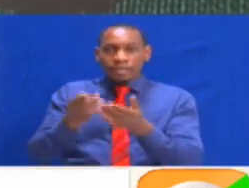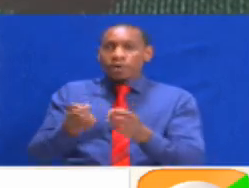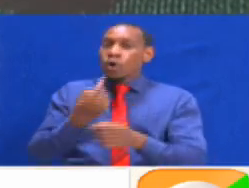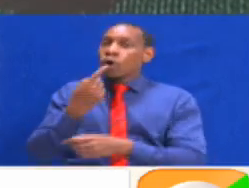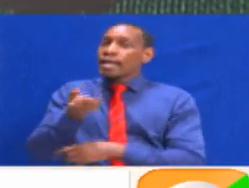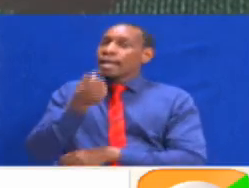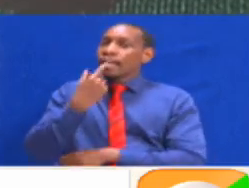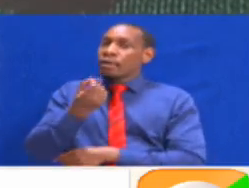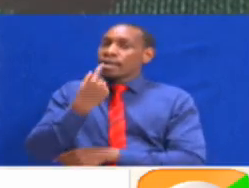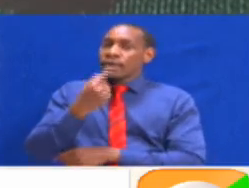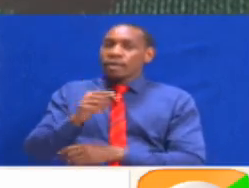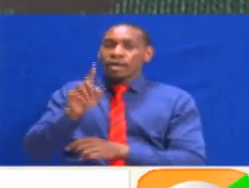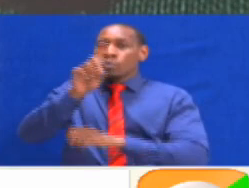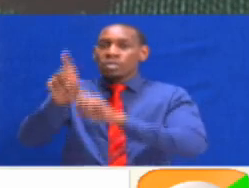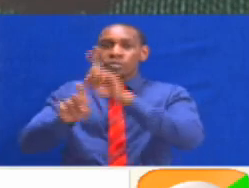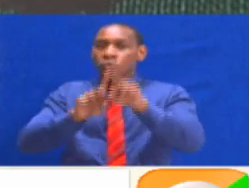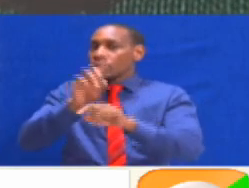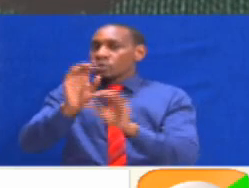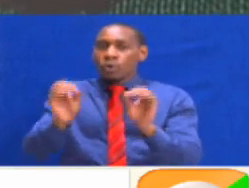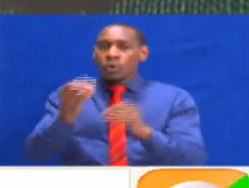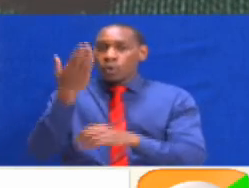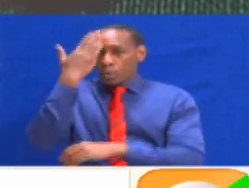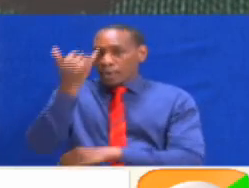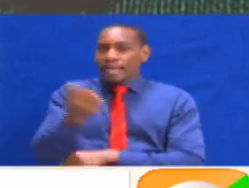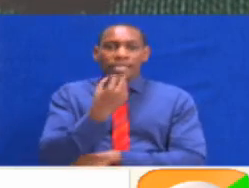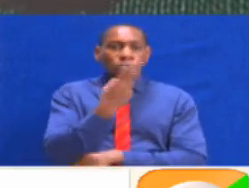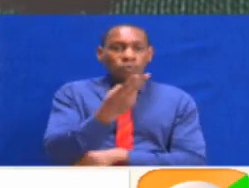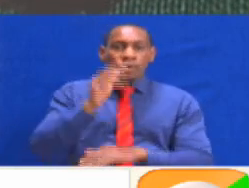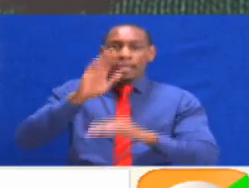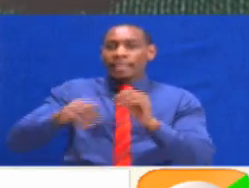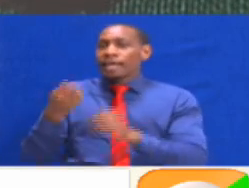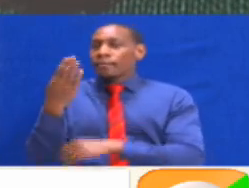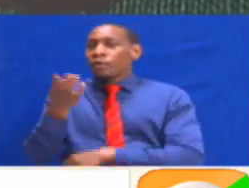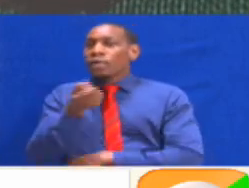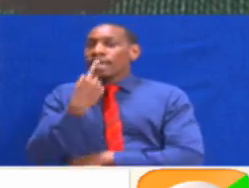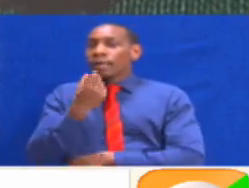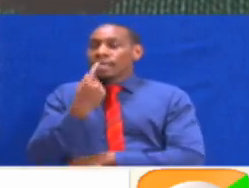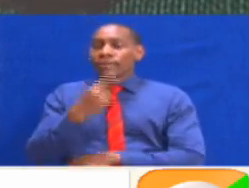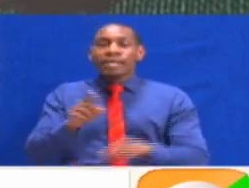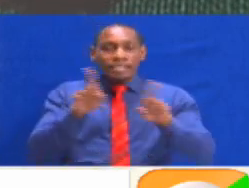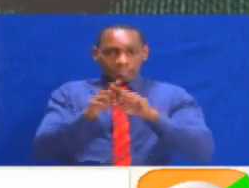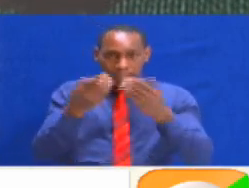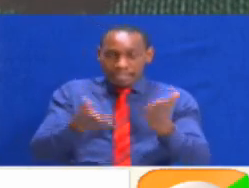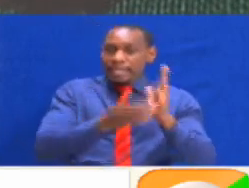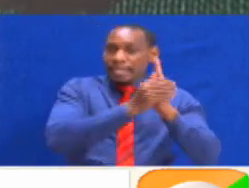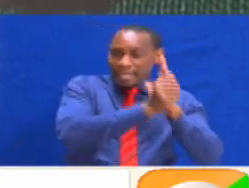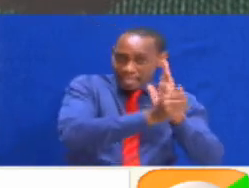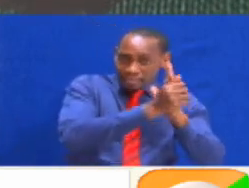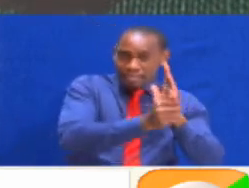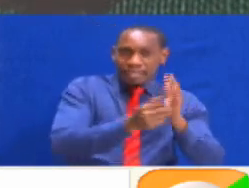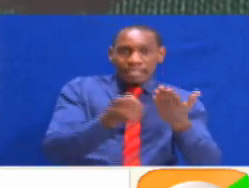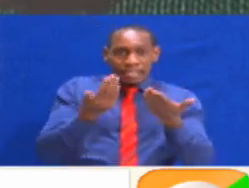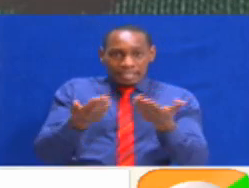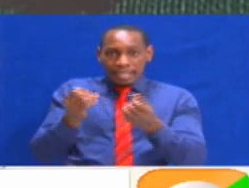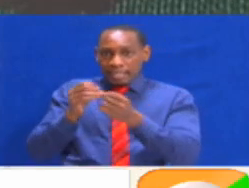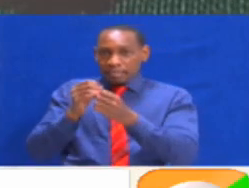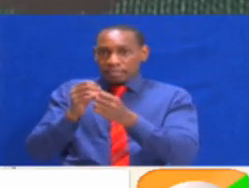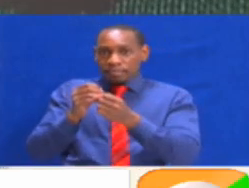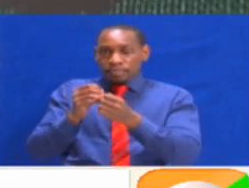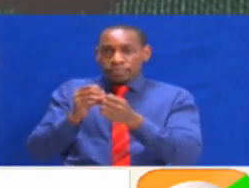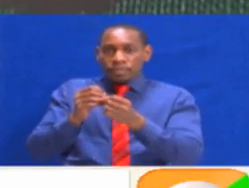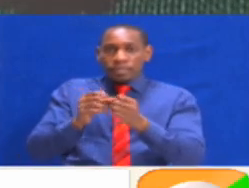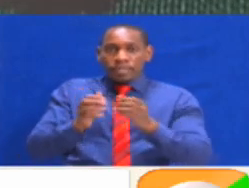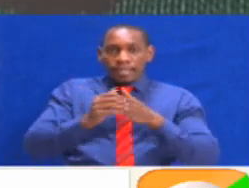ngapi, and you don't ask why can't I take two instead of the four. Mm-hmm. That's just what it is. Like right now, this thing is being led